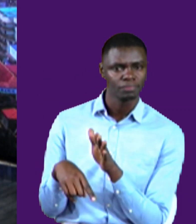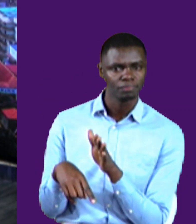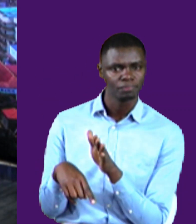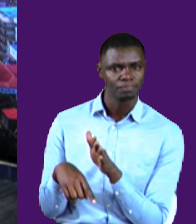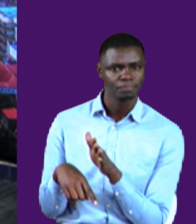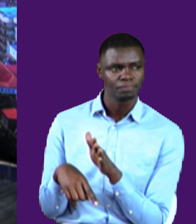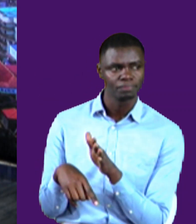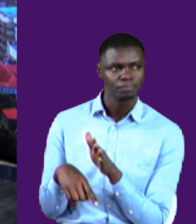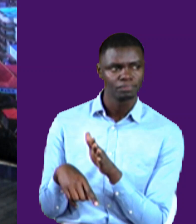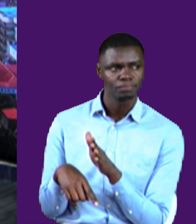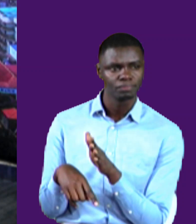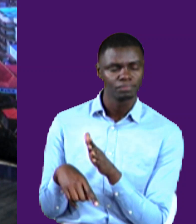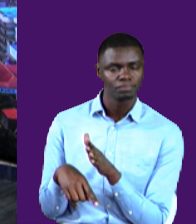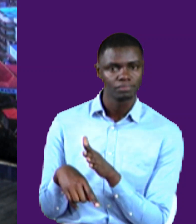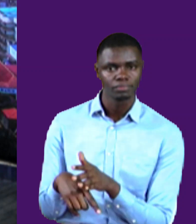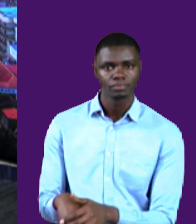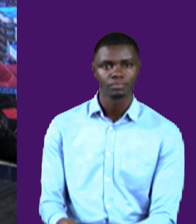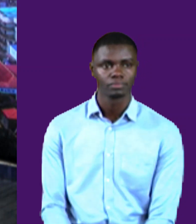in